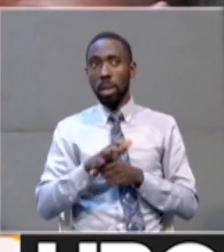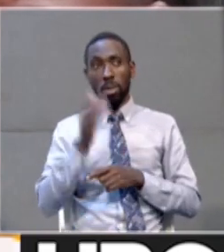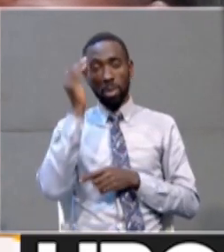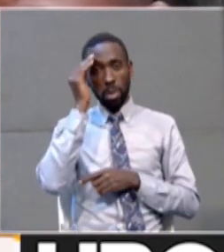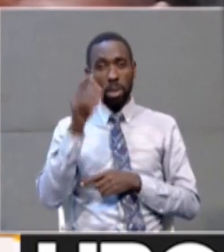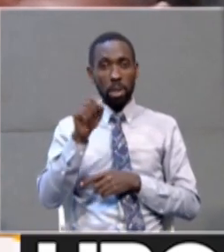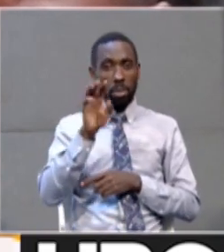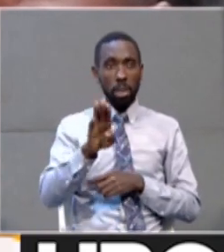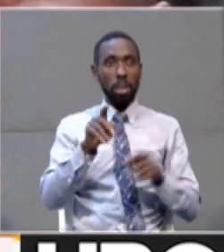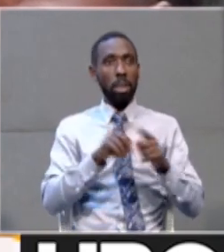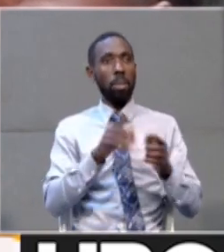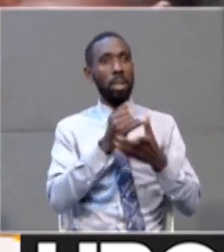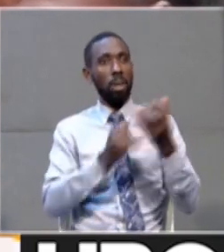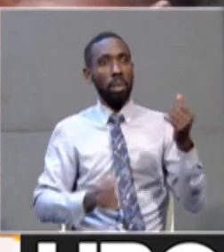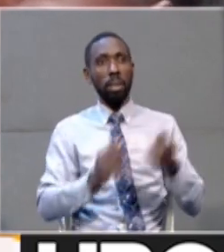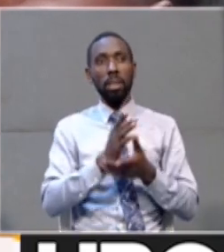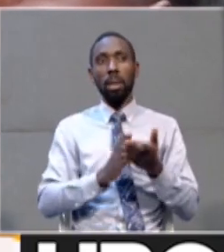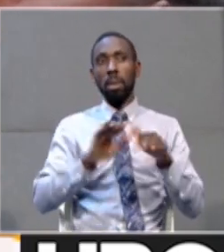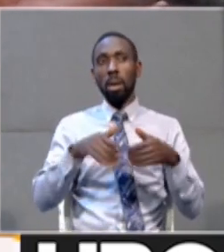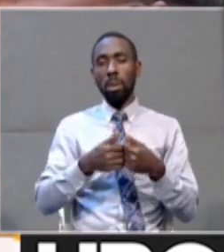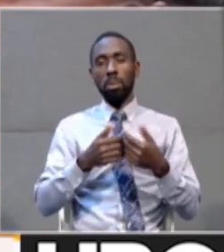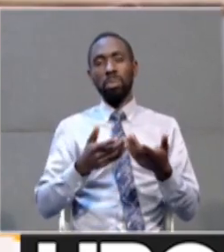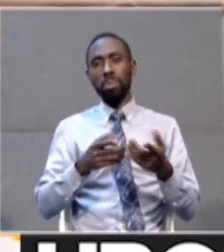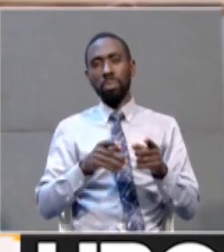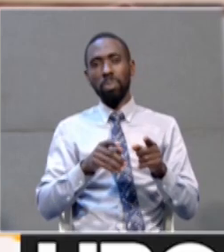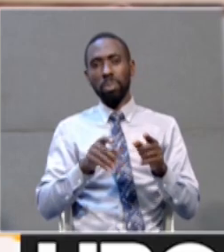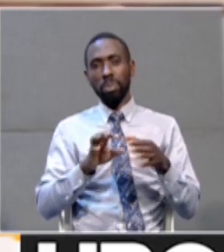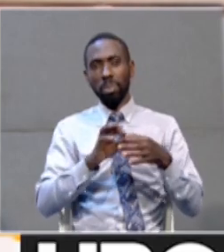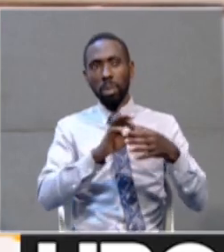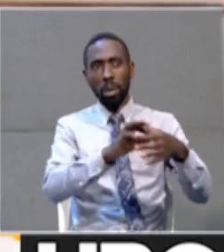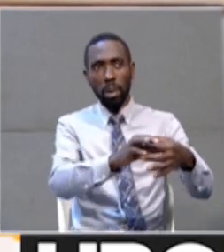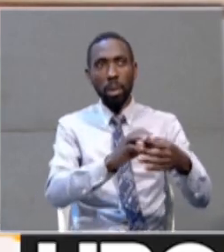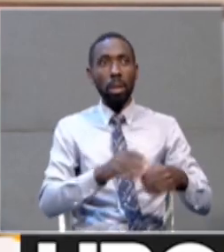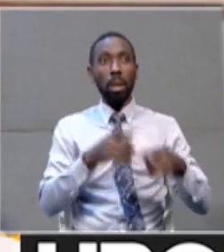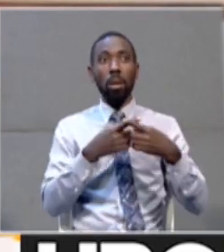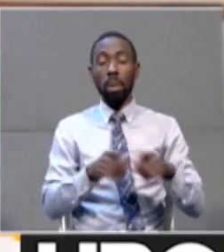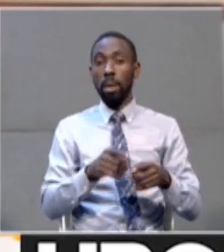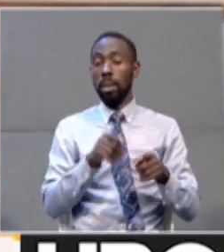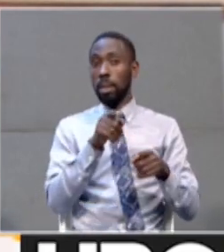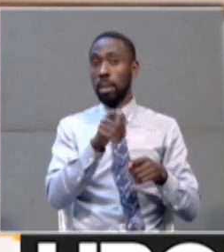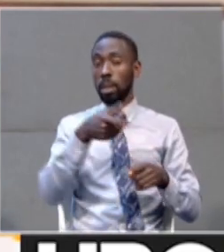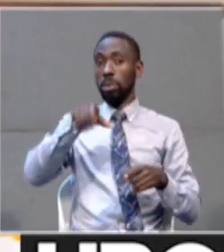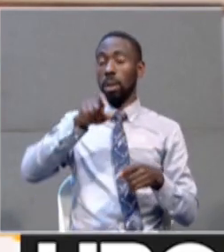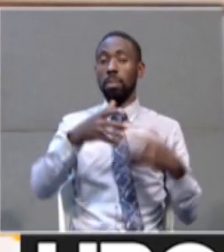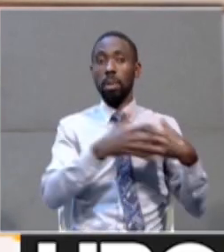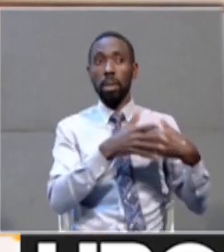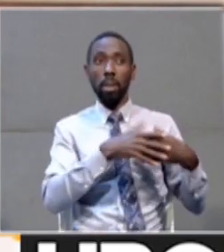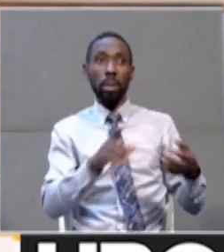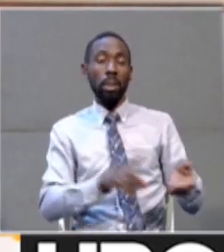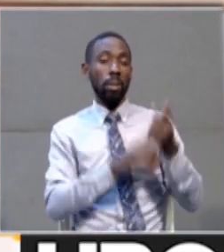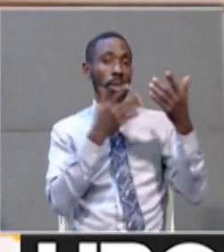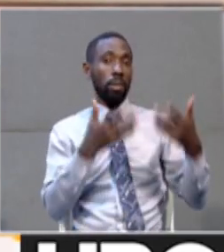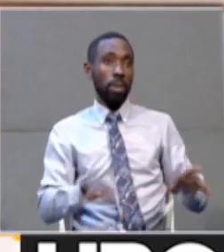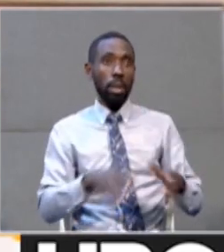and HIV somehow move together. So part of these X-ray machines we have received is to help